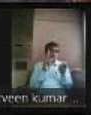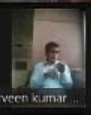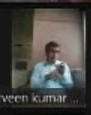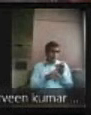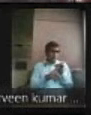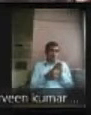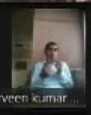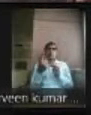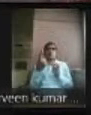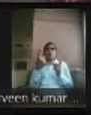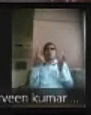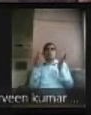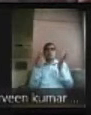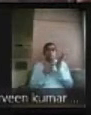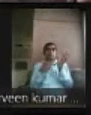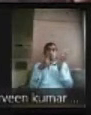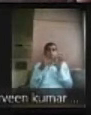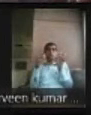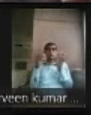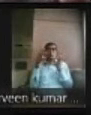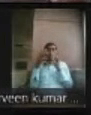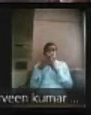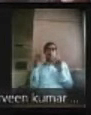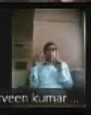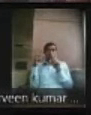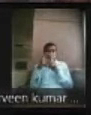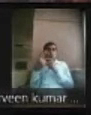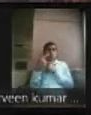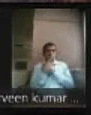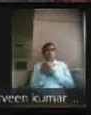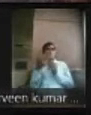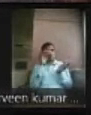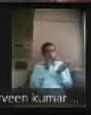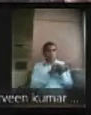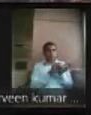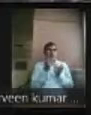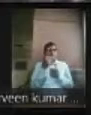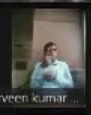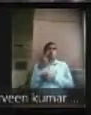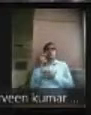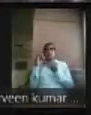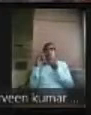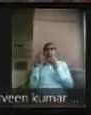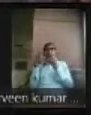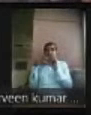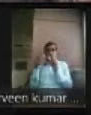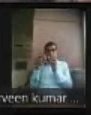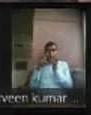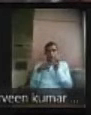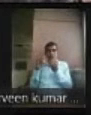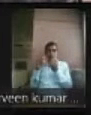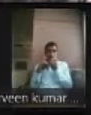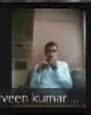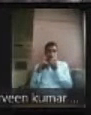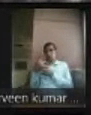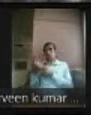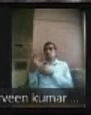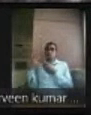have also managed to find a platform within the People with Disabilities Act, but